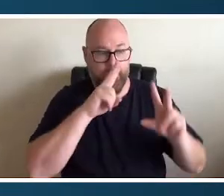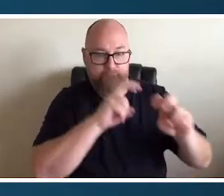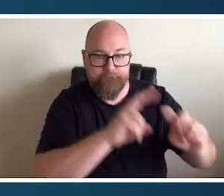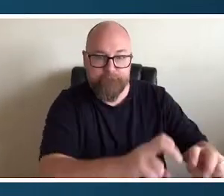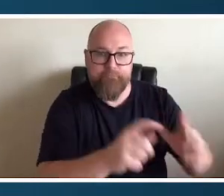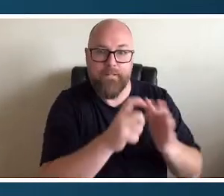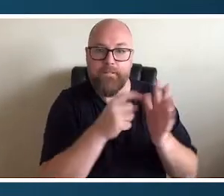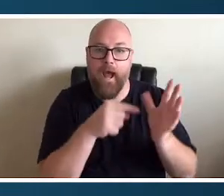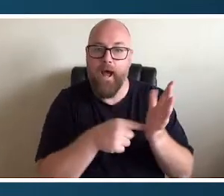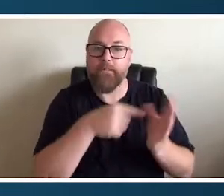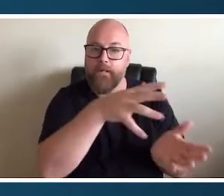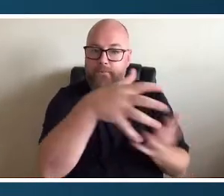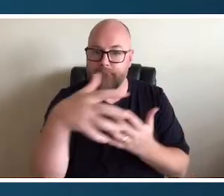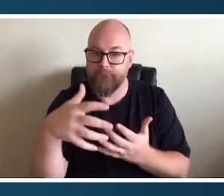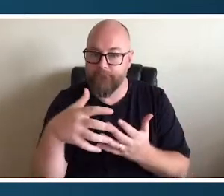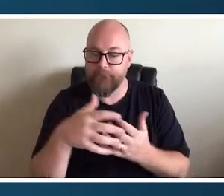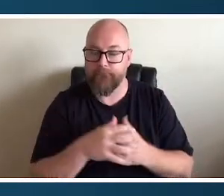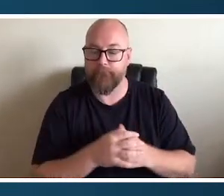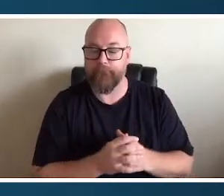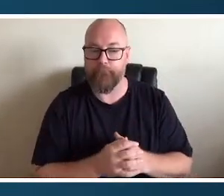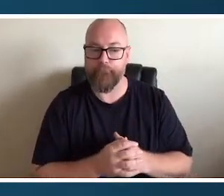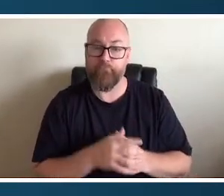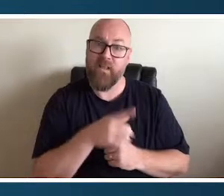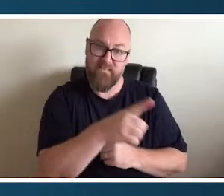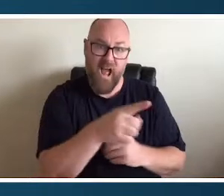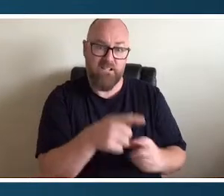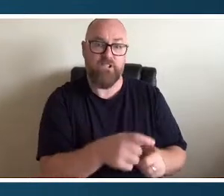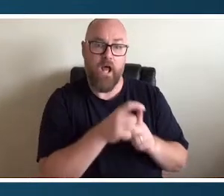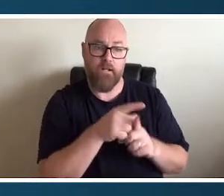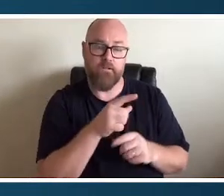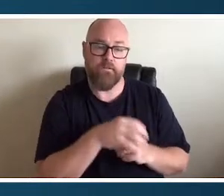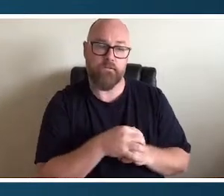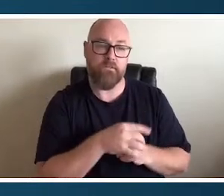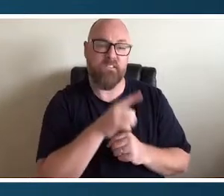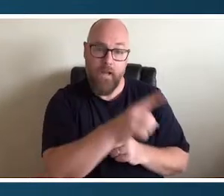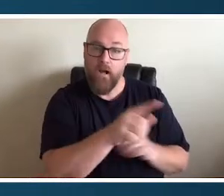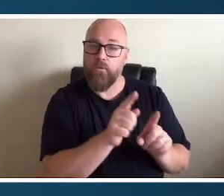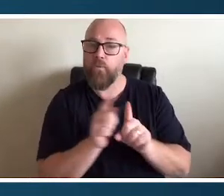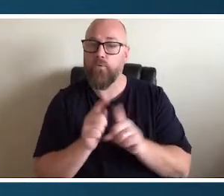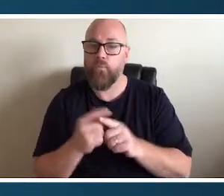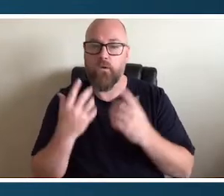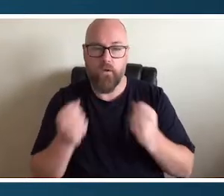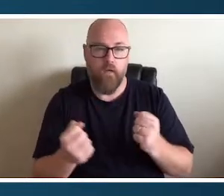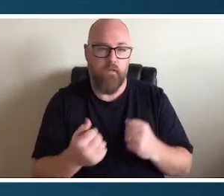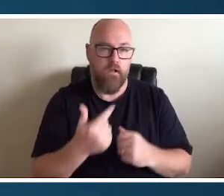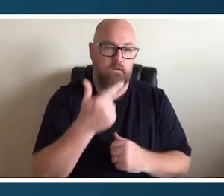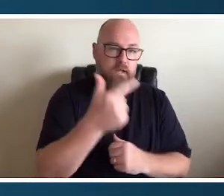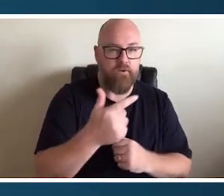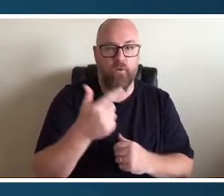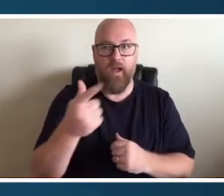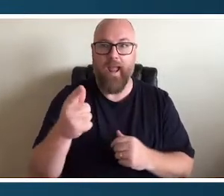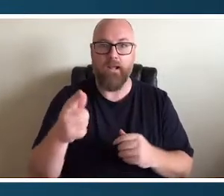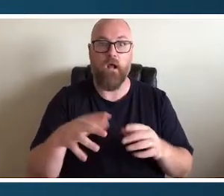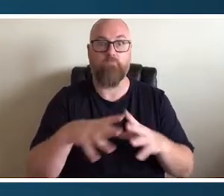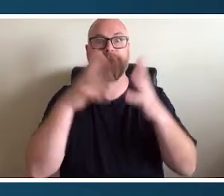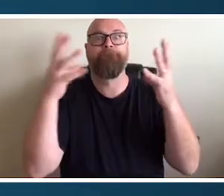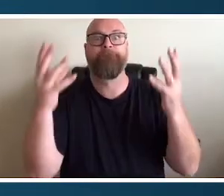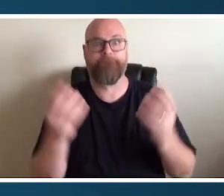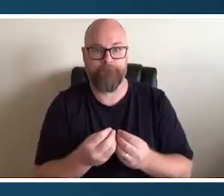these challenges, there are other several overarching of global issues that demand urgent